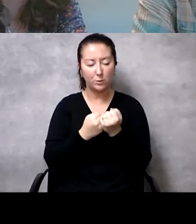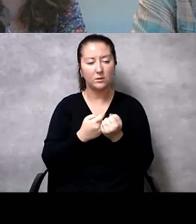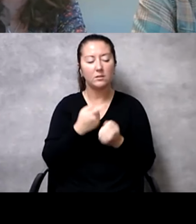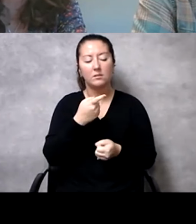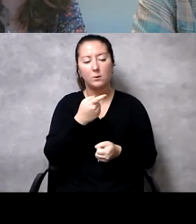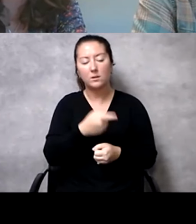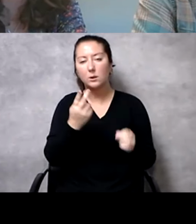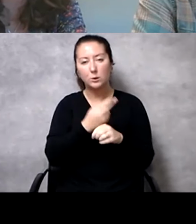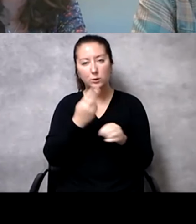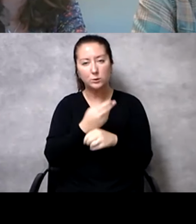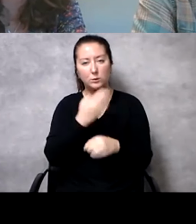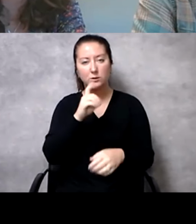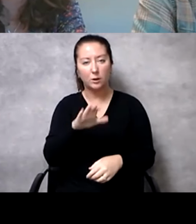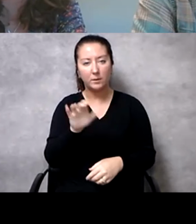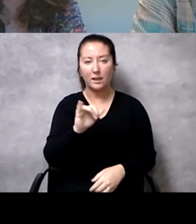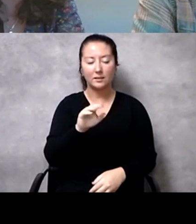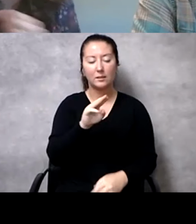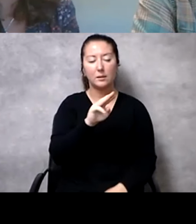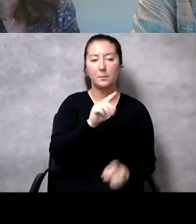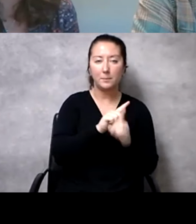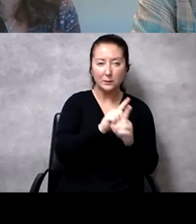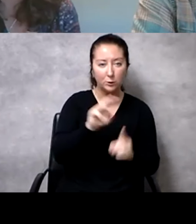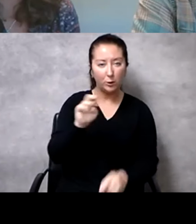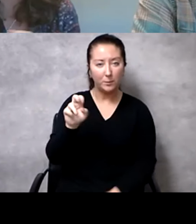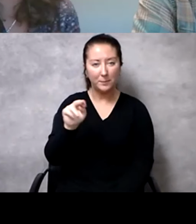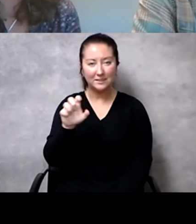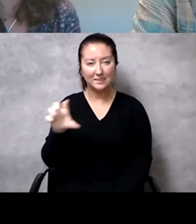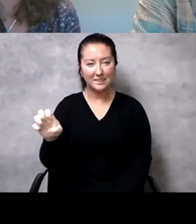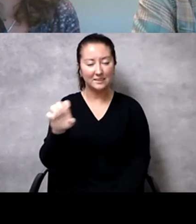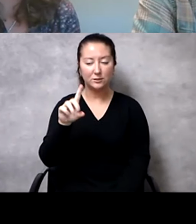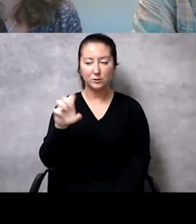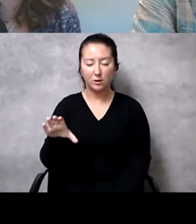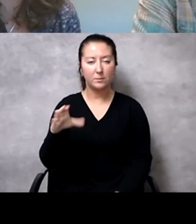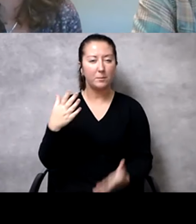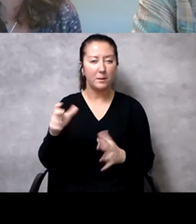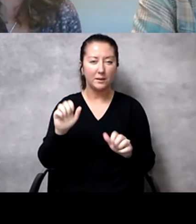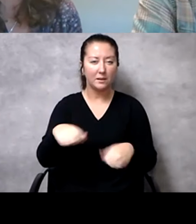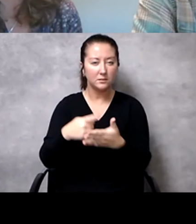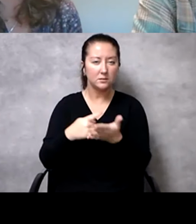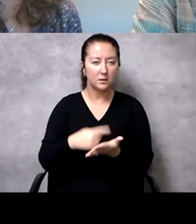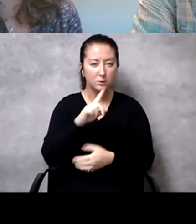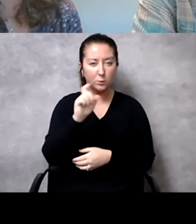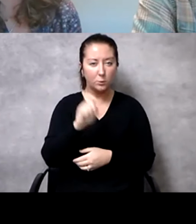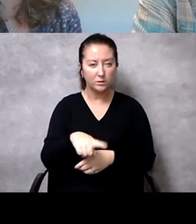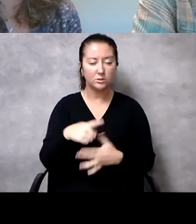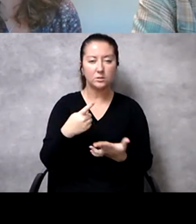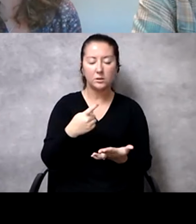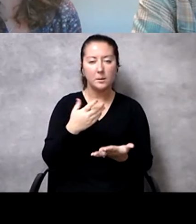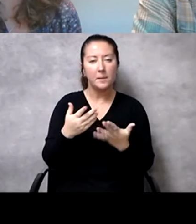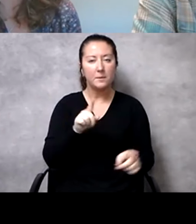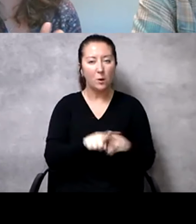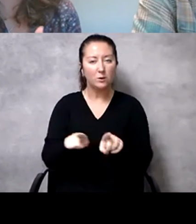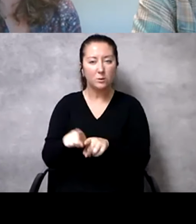mentor-mentee expectations document to really kind of have them both discuss these questions they might have, might also make sure that